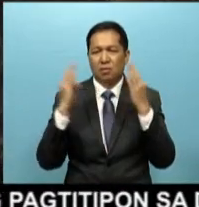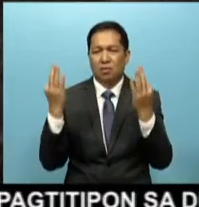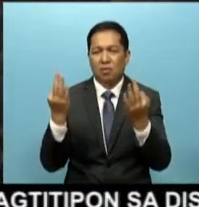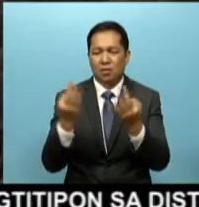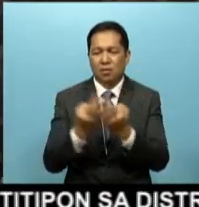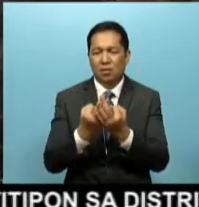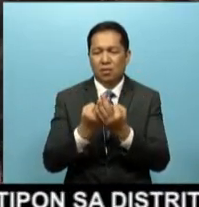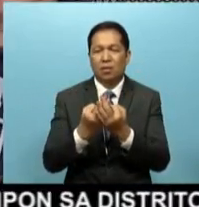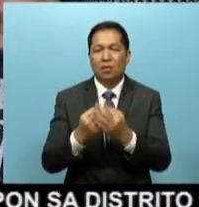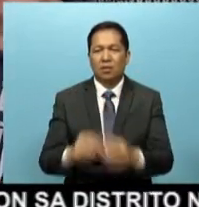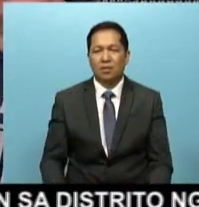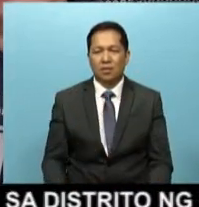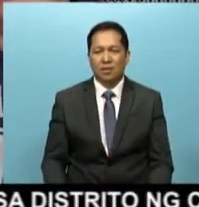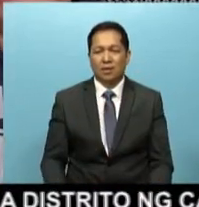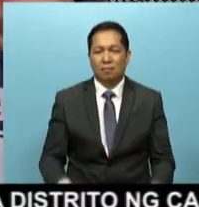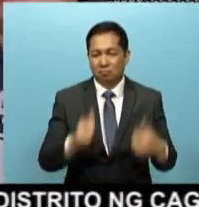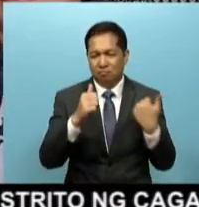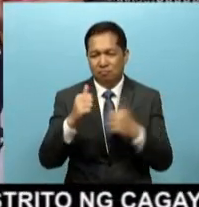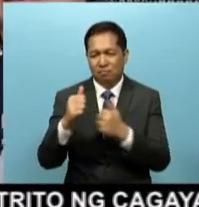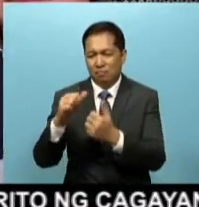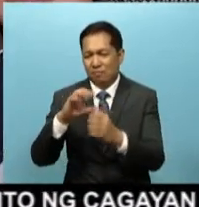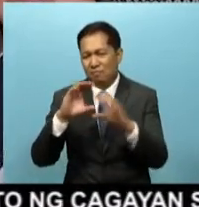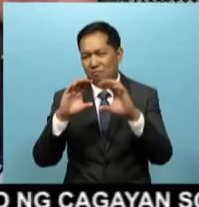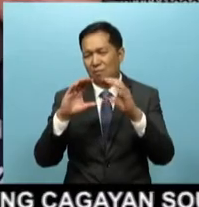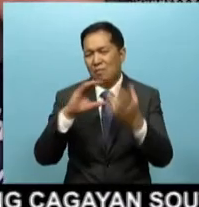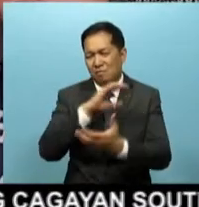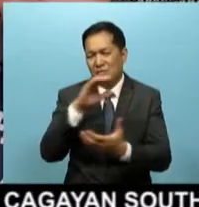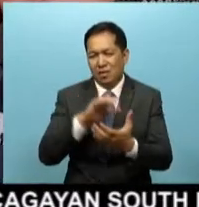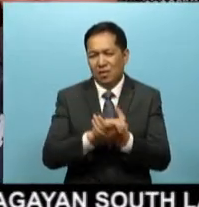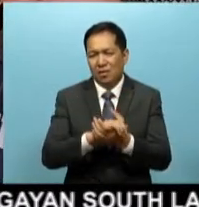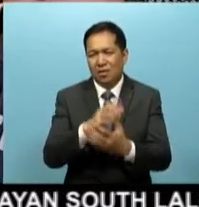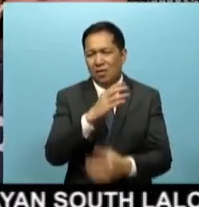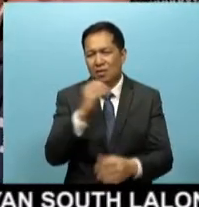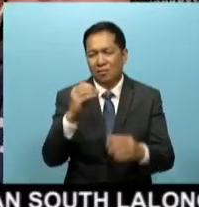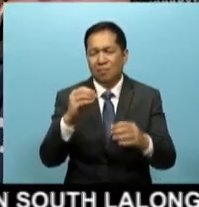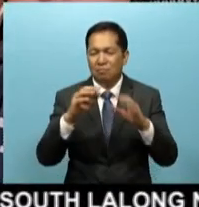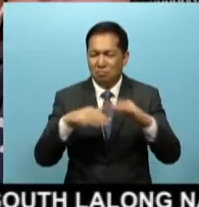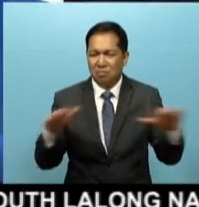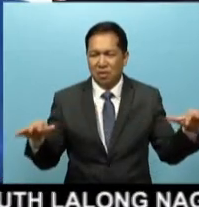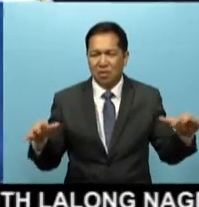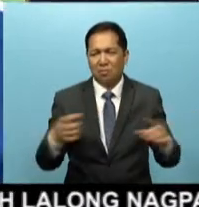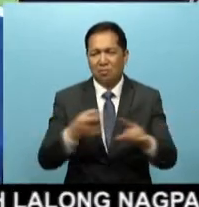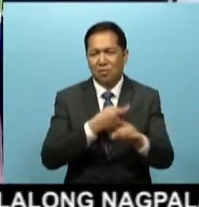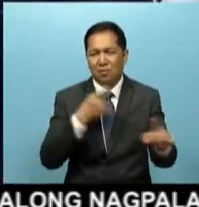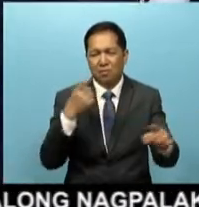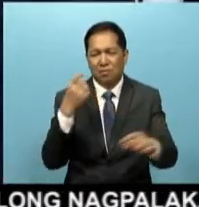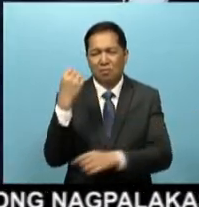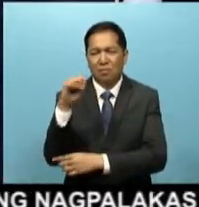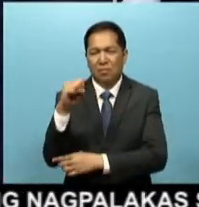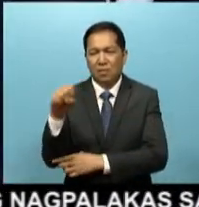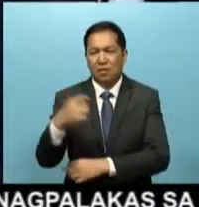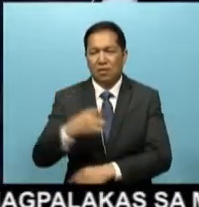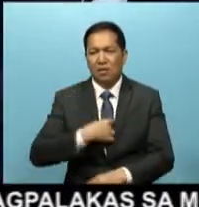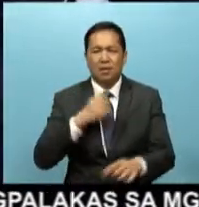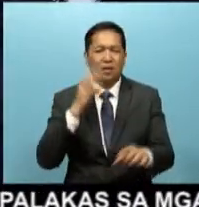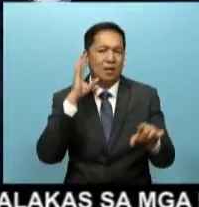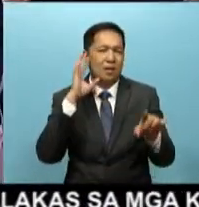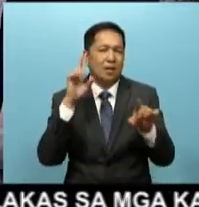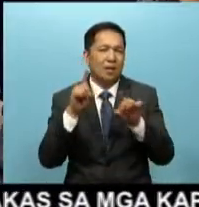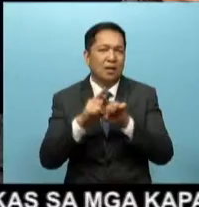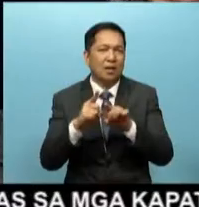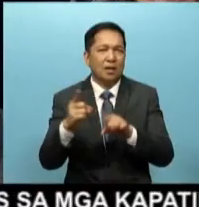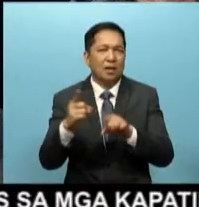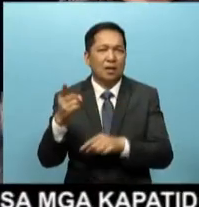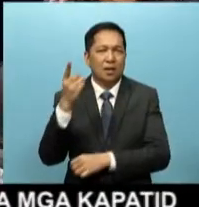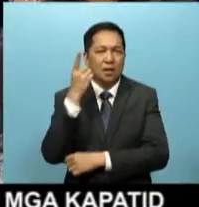Christian husbands, wives, parents, and their children. From Spain, I'm Sister Diana Fajardo